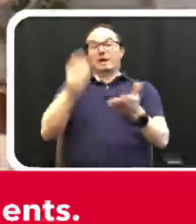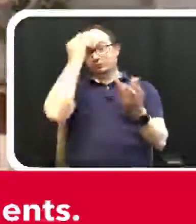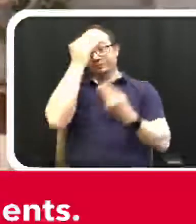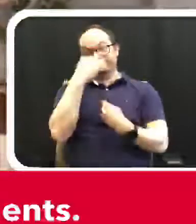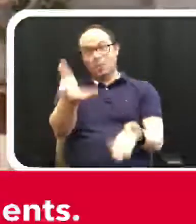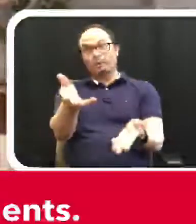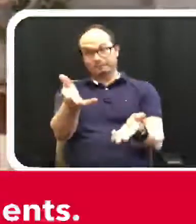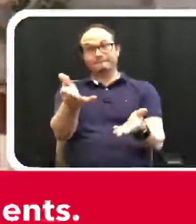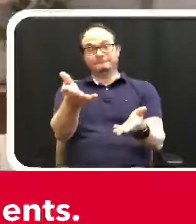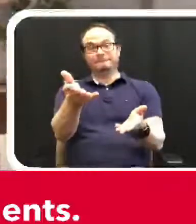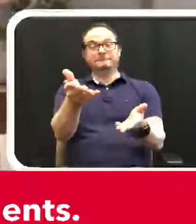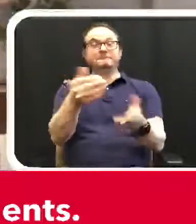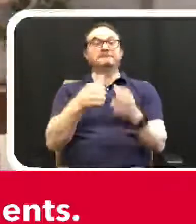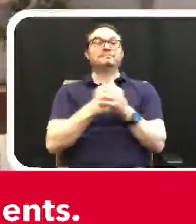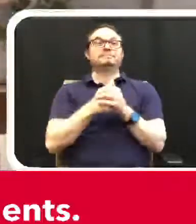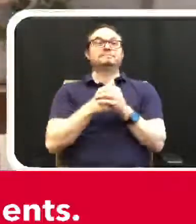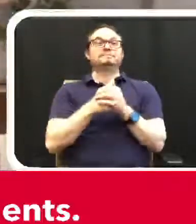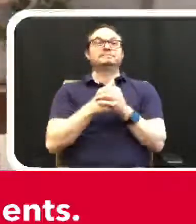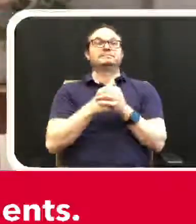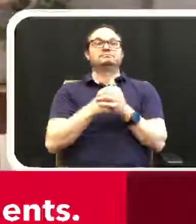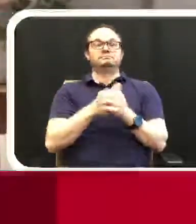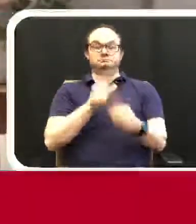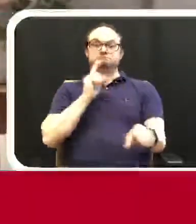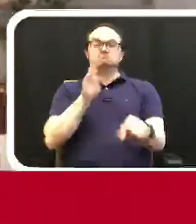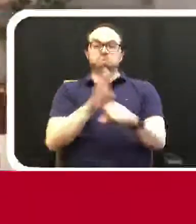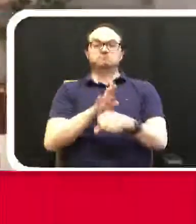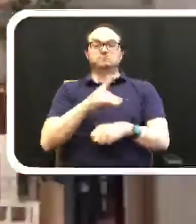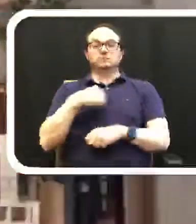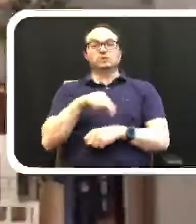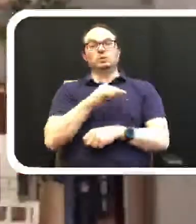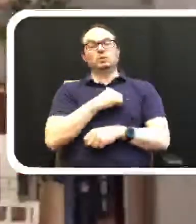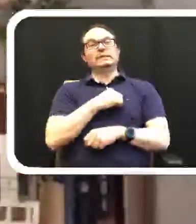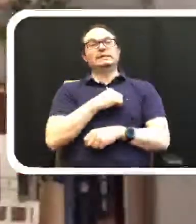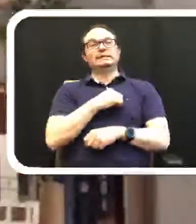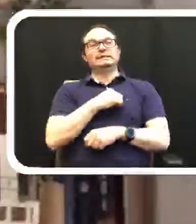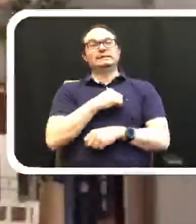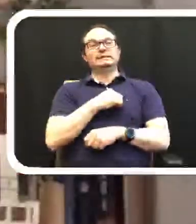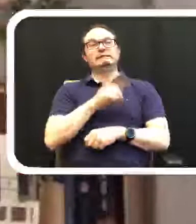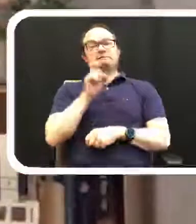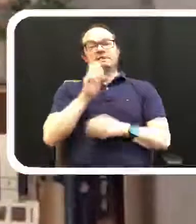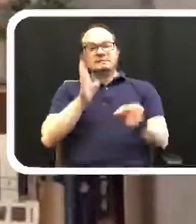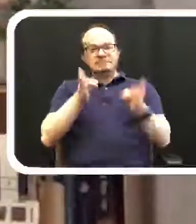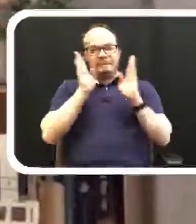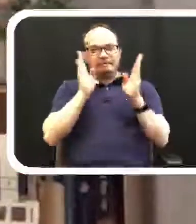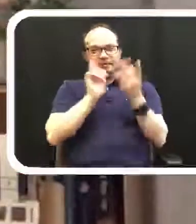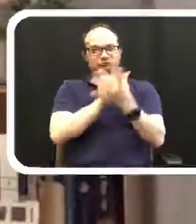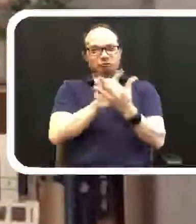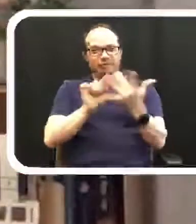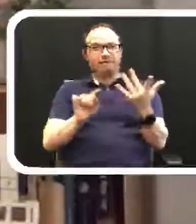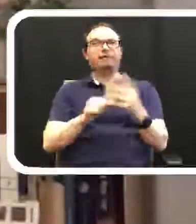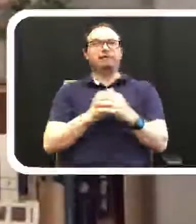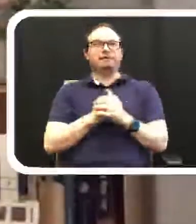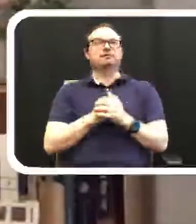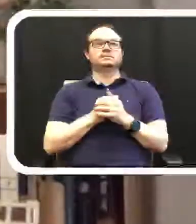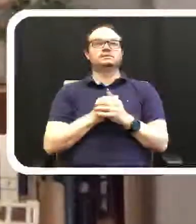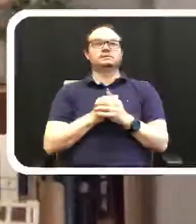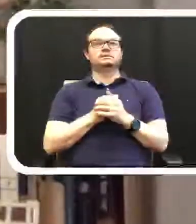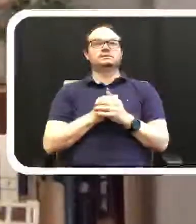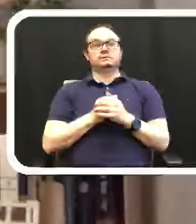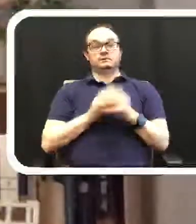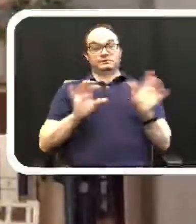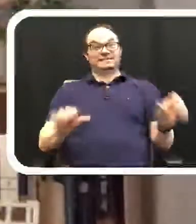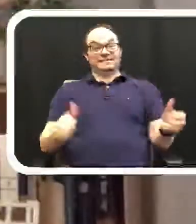inform, and absolutely we should be paying attention to that, because